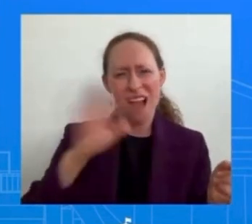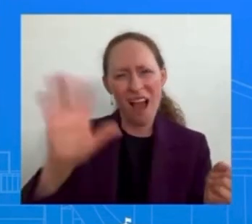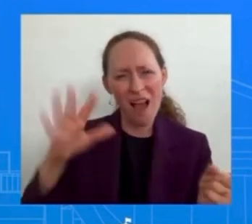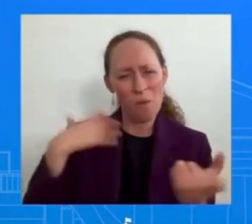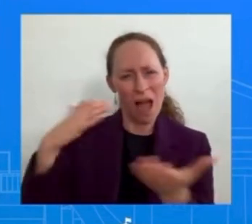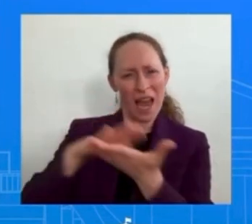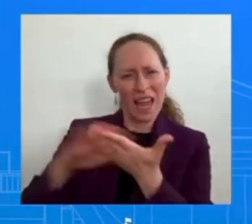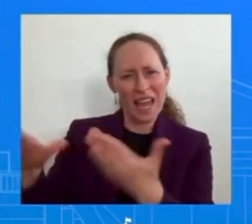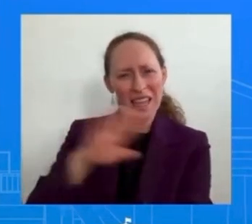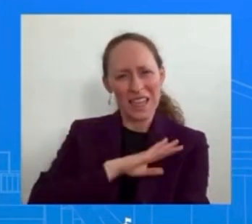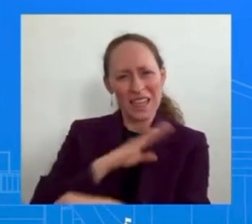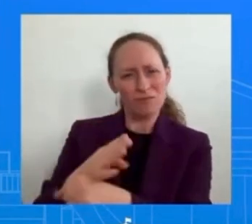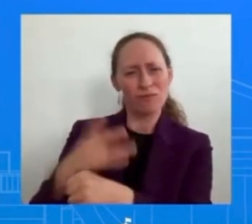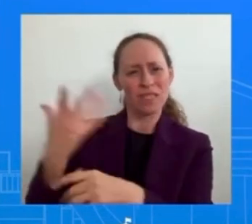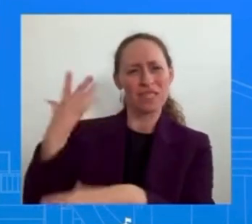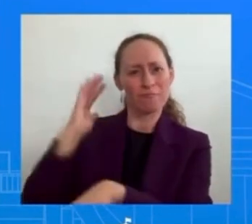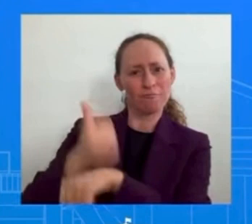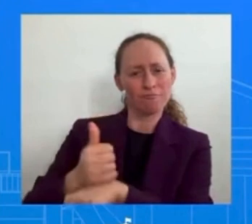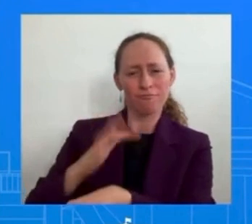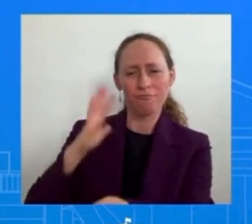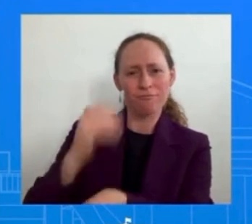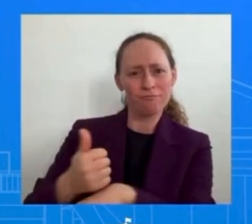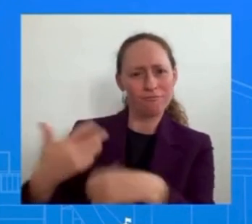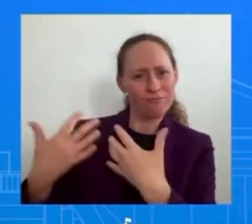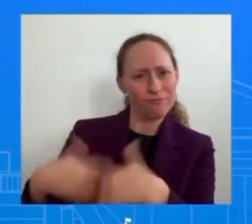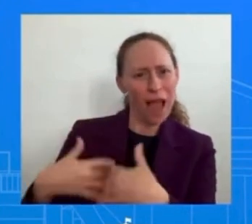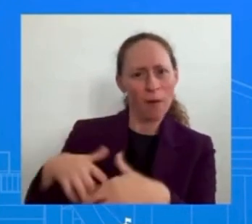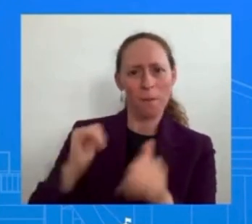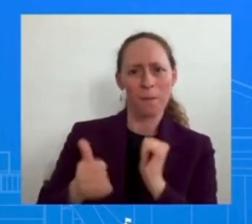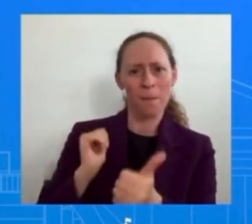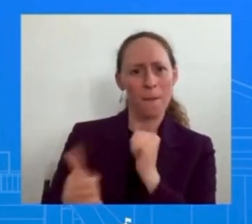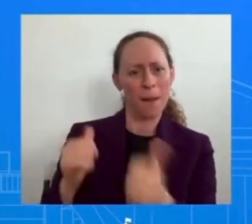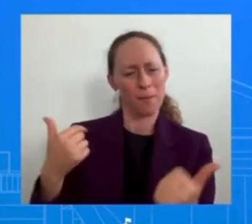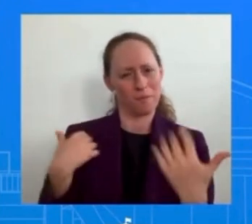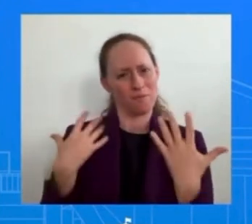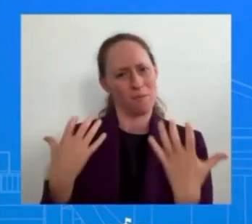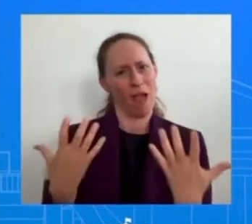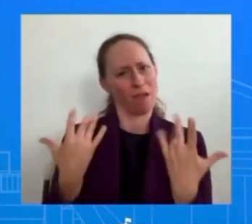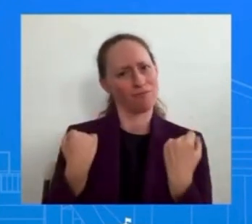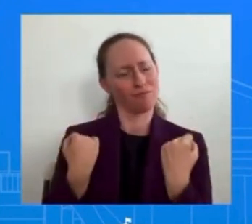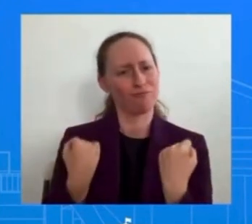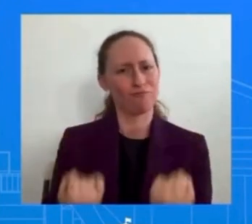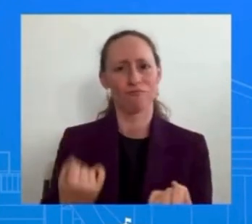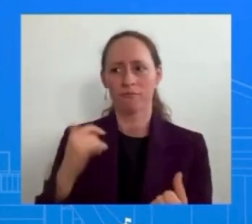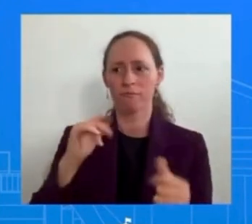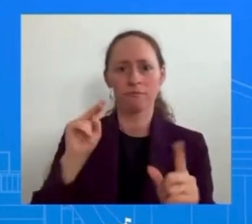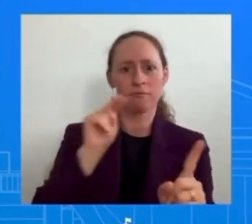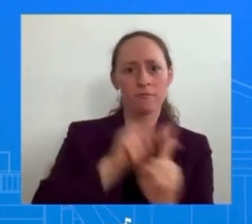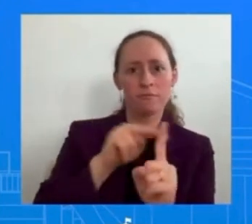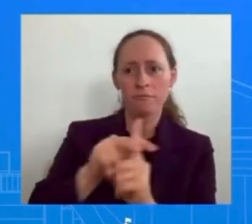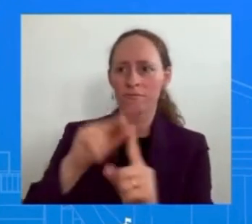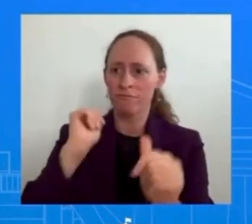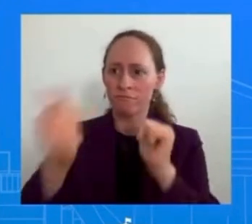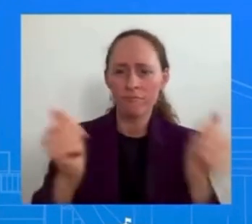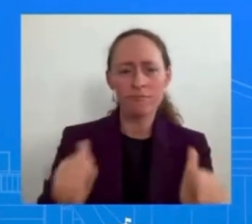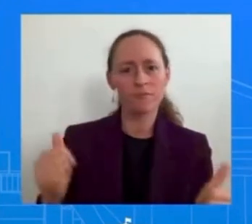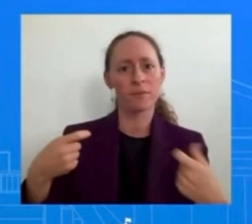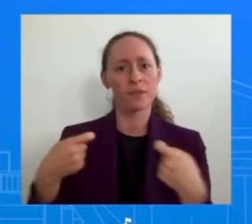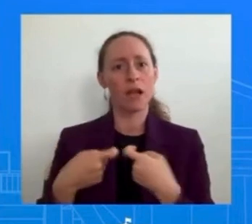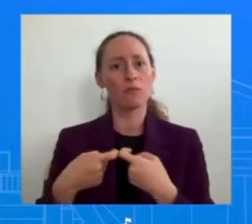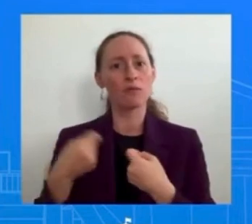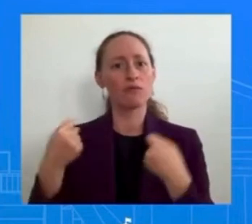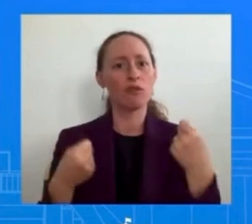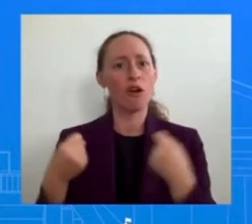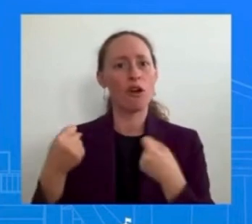electric vehicles, charging stations, as you heard from the president when he was in Milwaukee, Wisconsin. And so that is what we are trying to